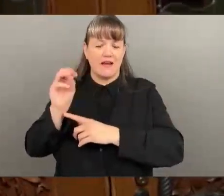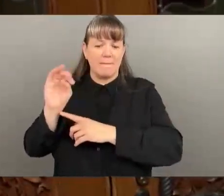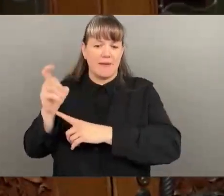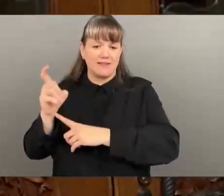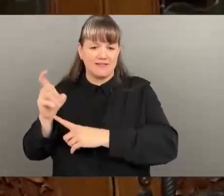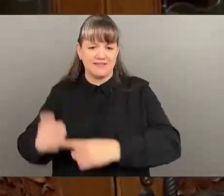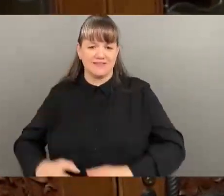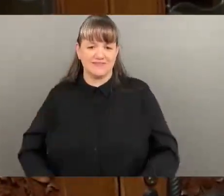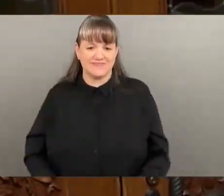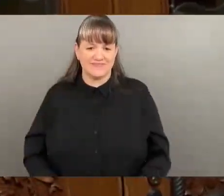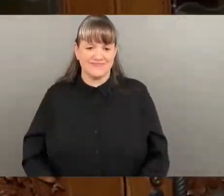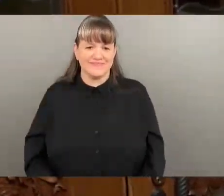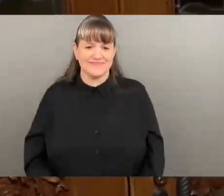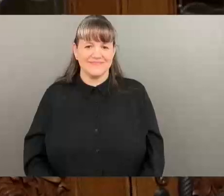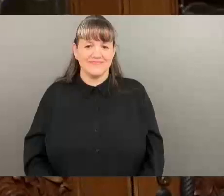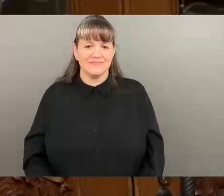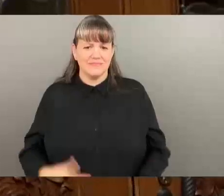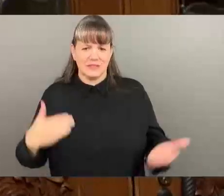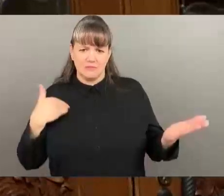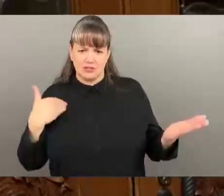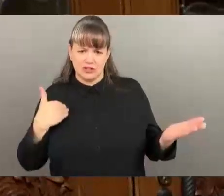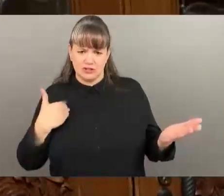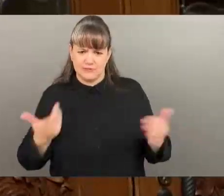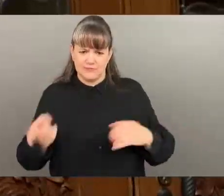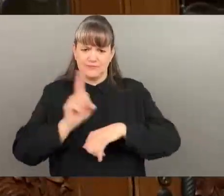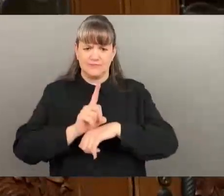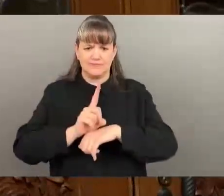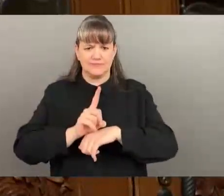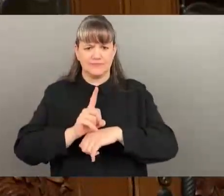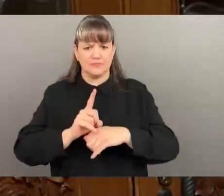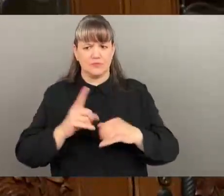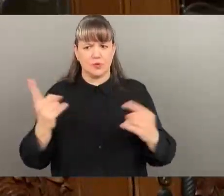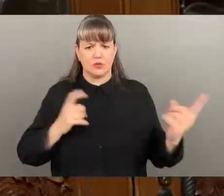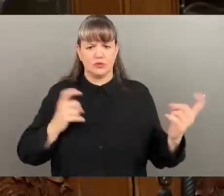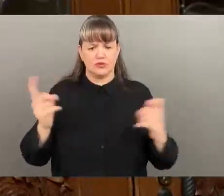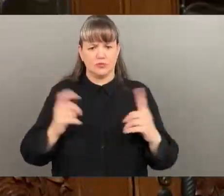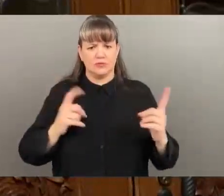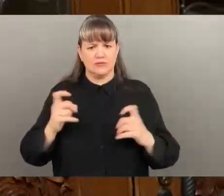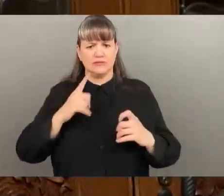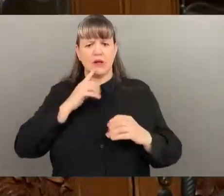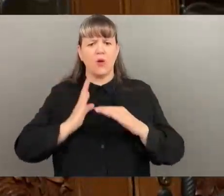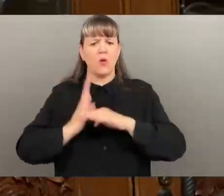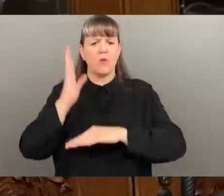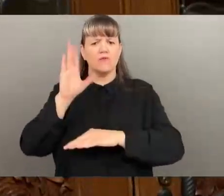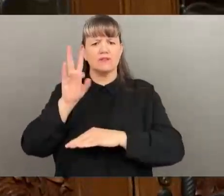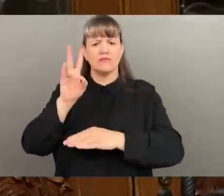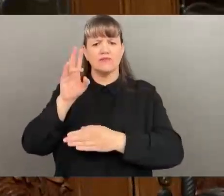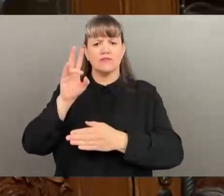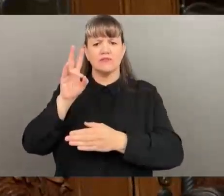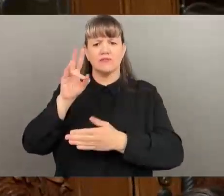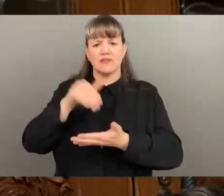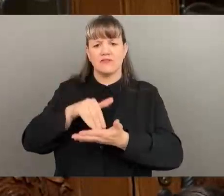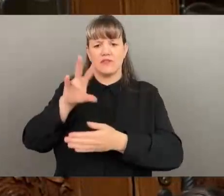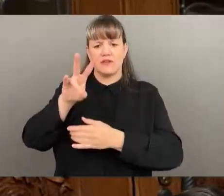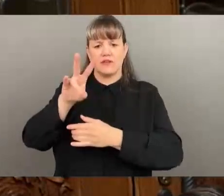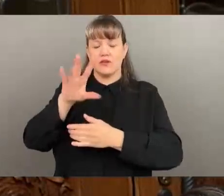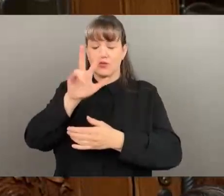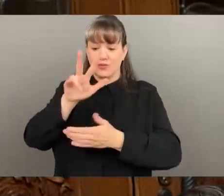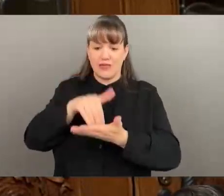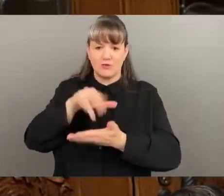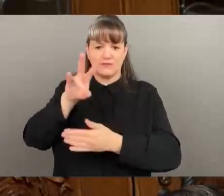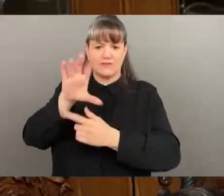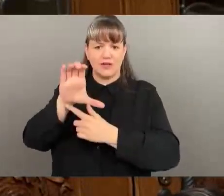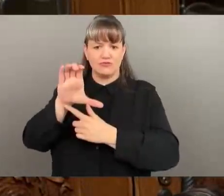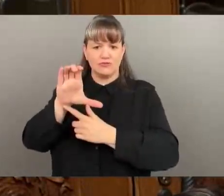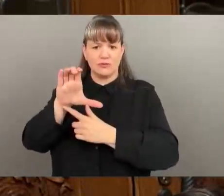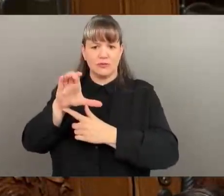over 3,700 publicly funded treatment beds across BC. But with a modicum of scrutiny, that real number turned